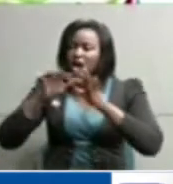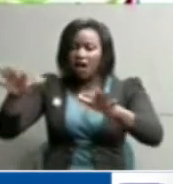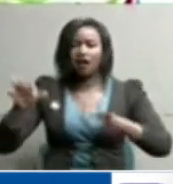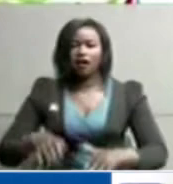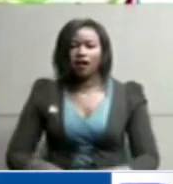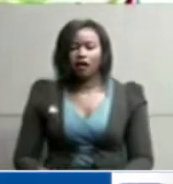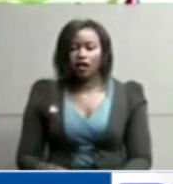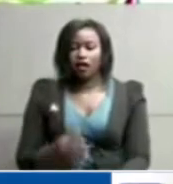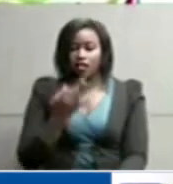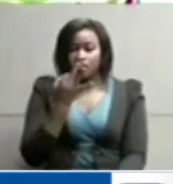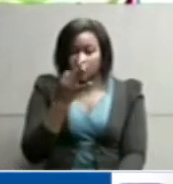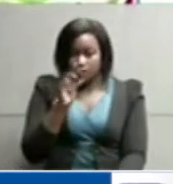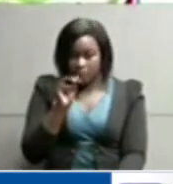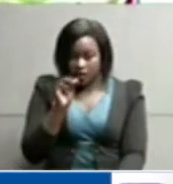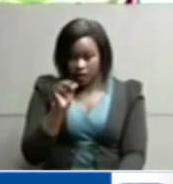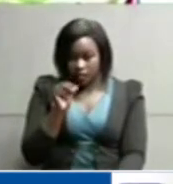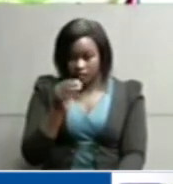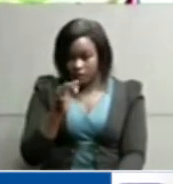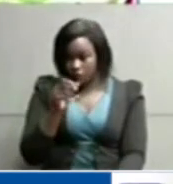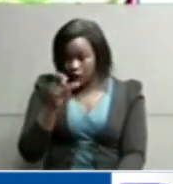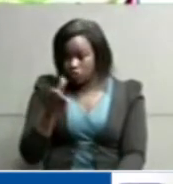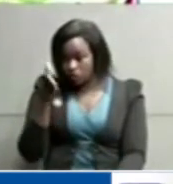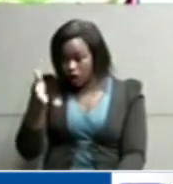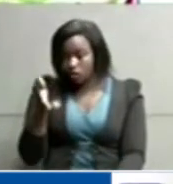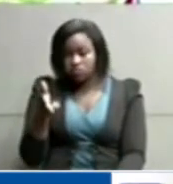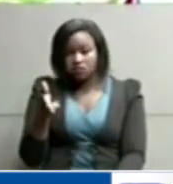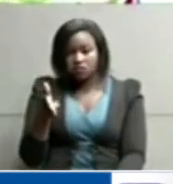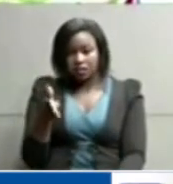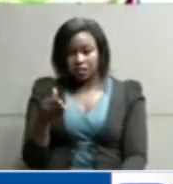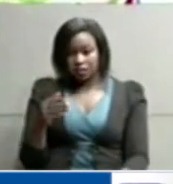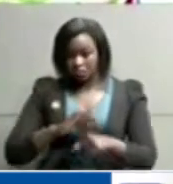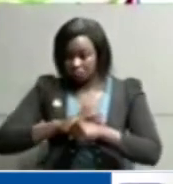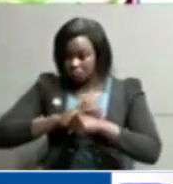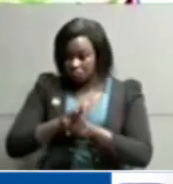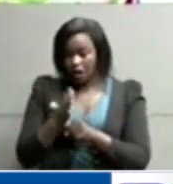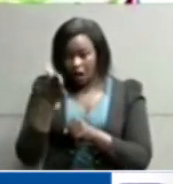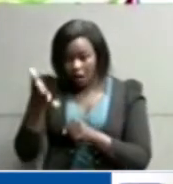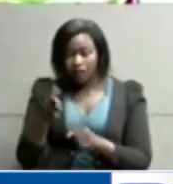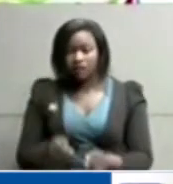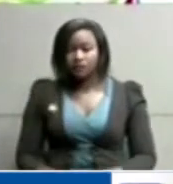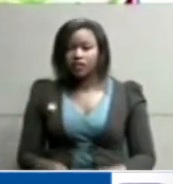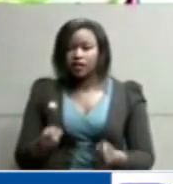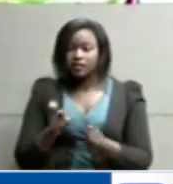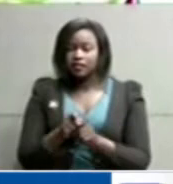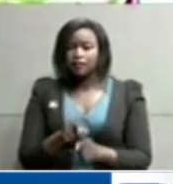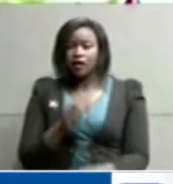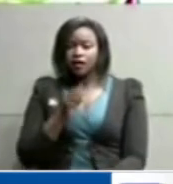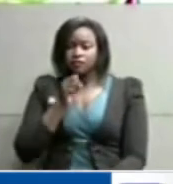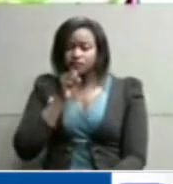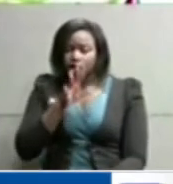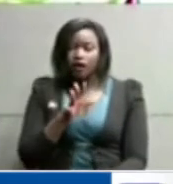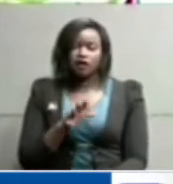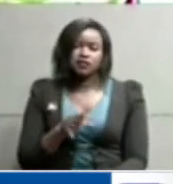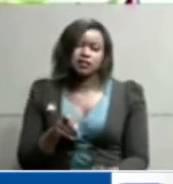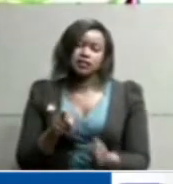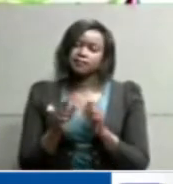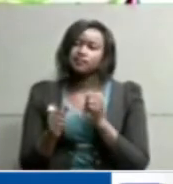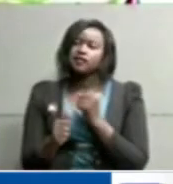3 meters from me and you are infected and I'm not infected, you put me in danger.